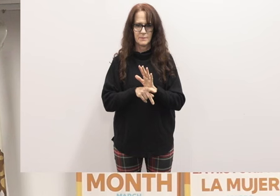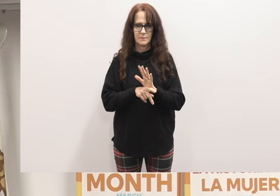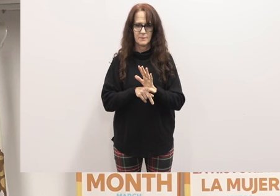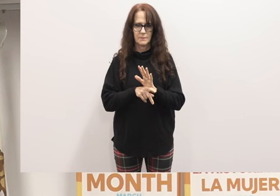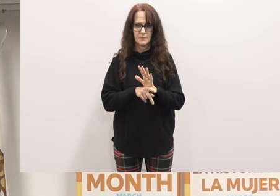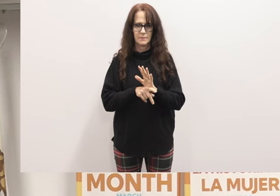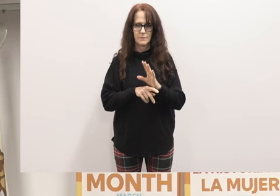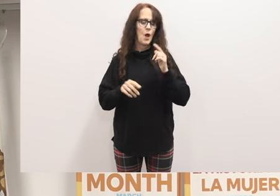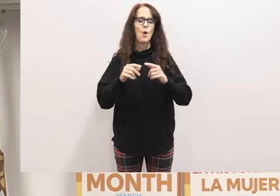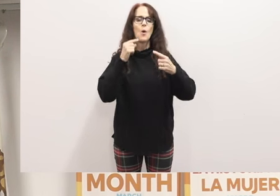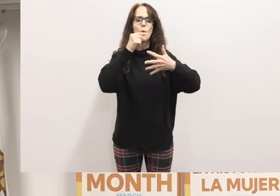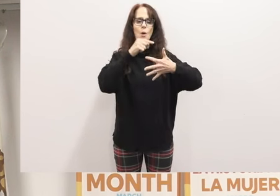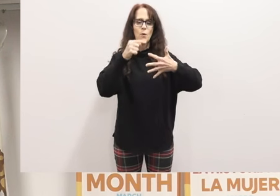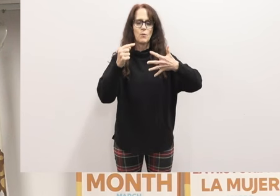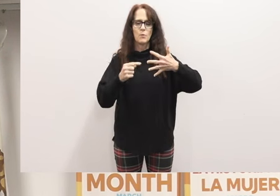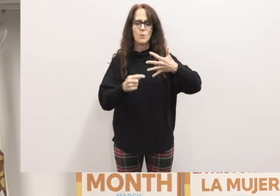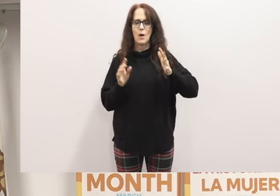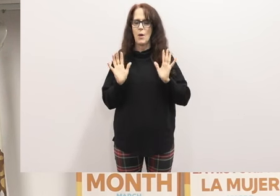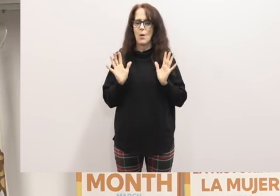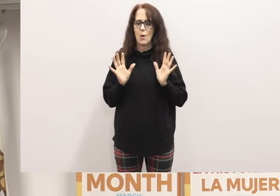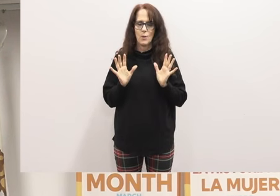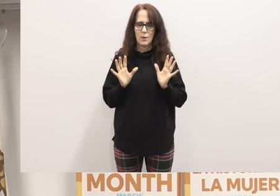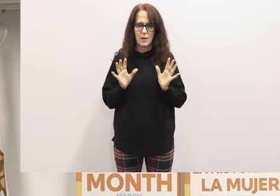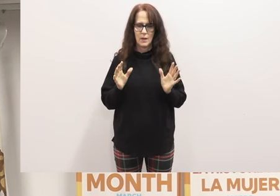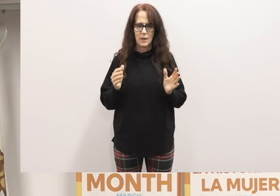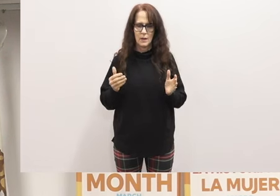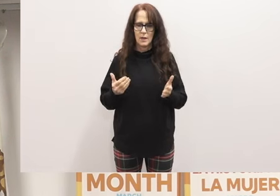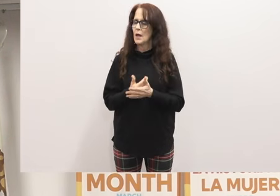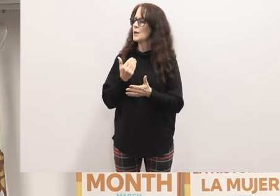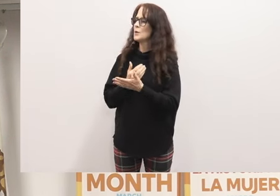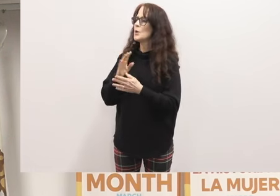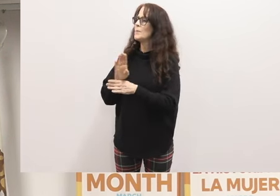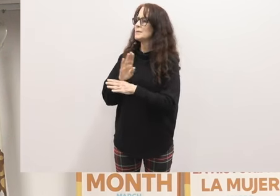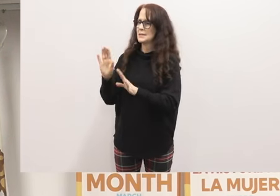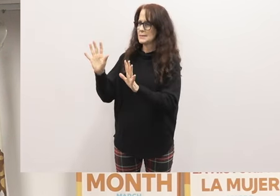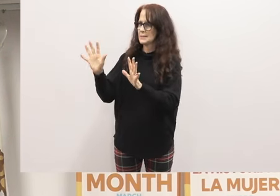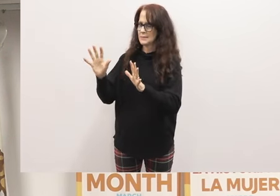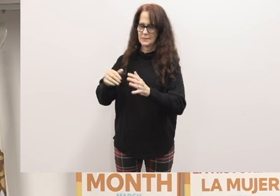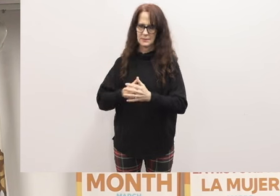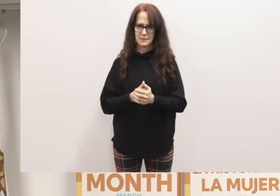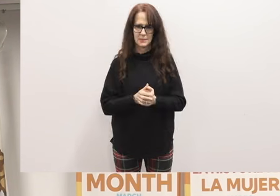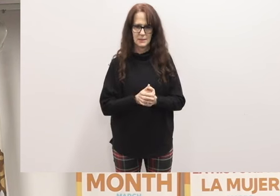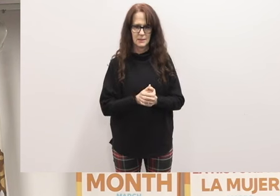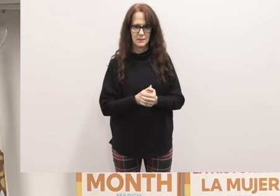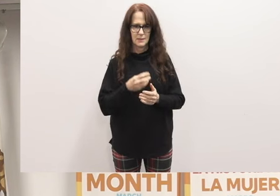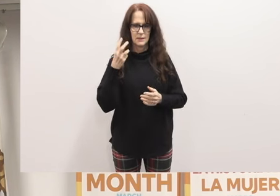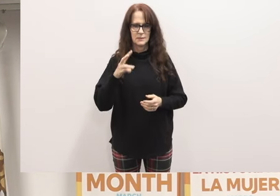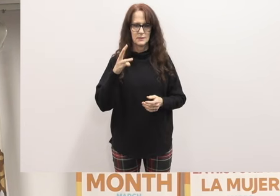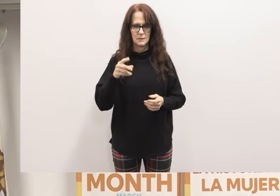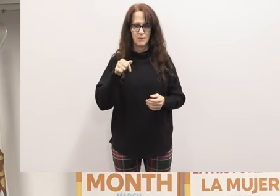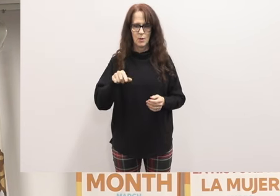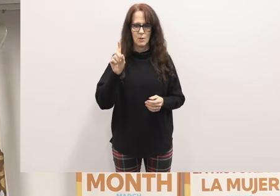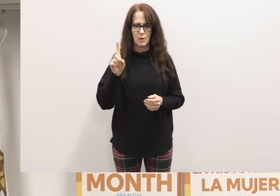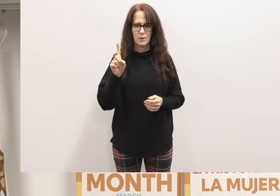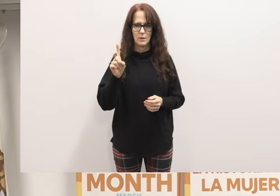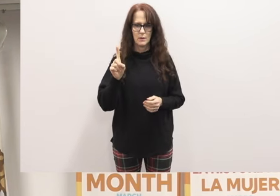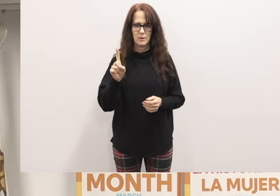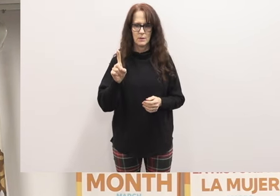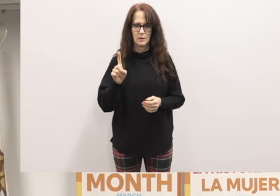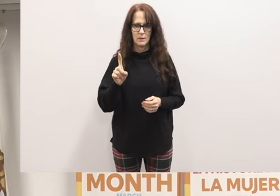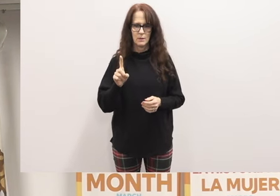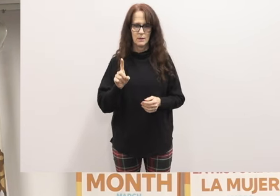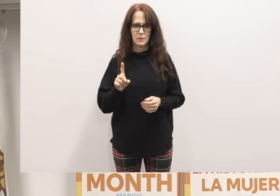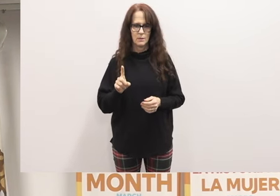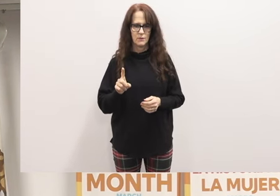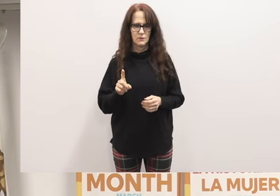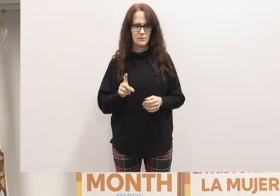We're doing one at Yes, because 16.1. This is okay, this it. Is yes. under new business, so we're doing 16.1. Okay.